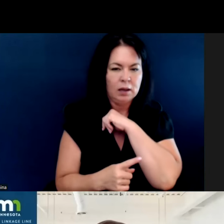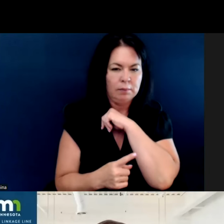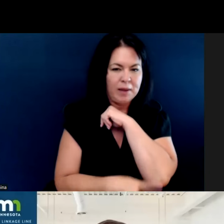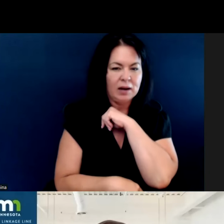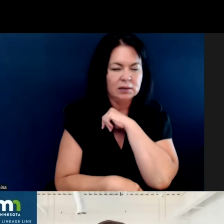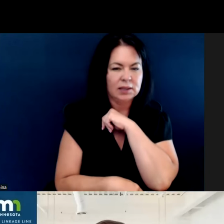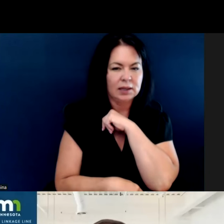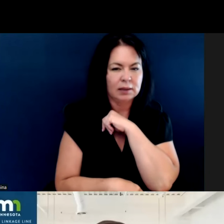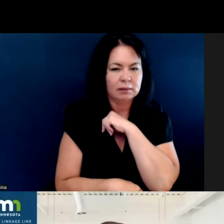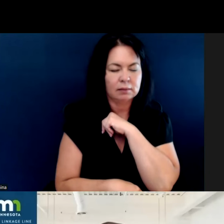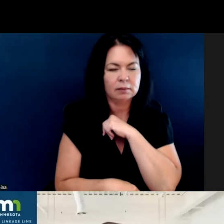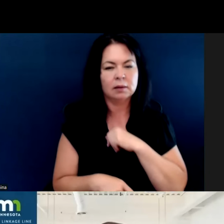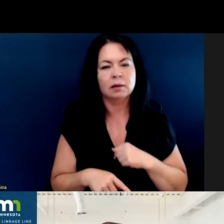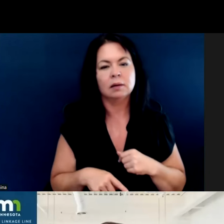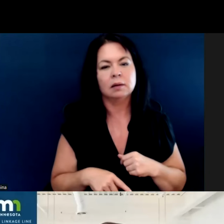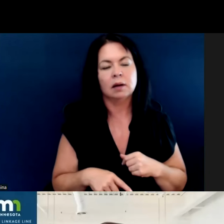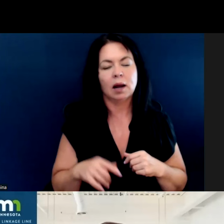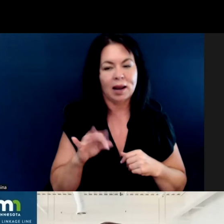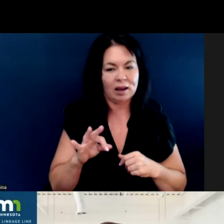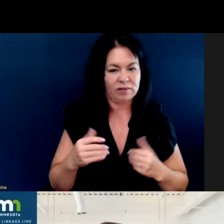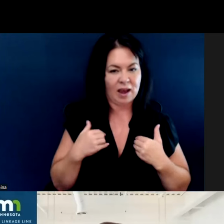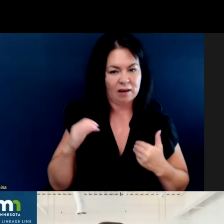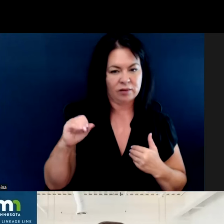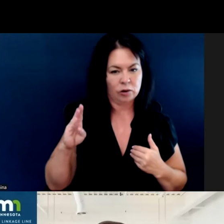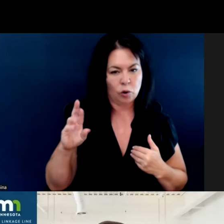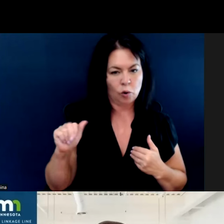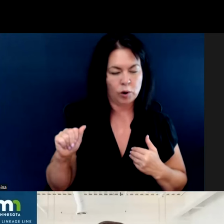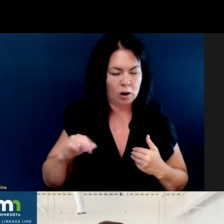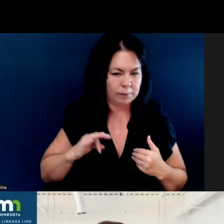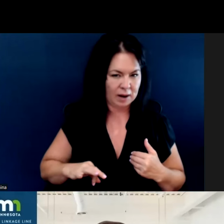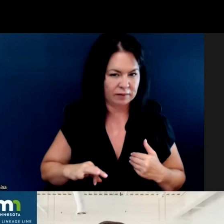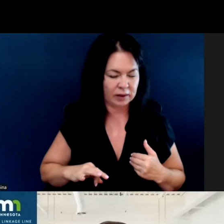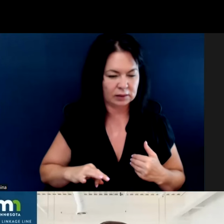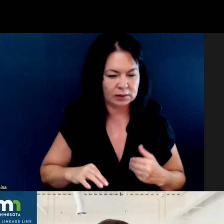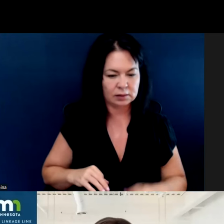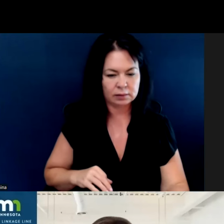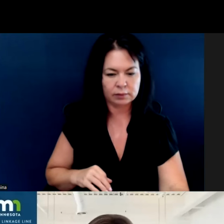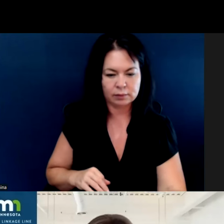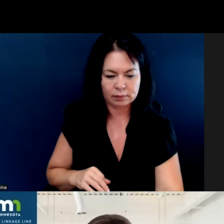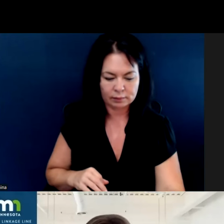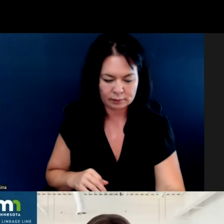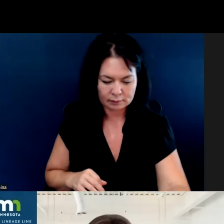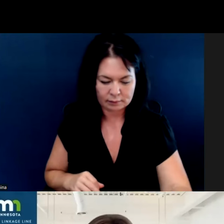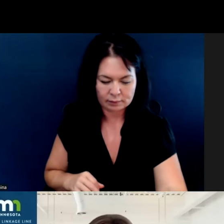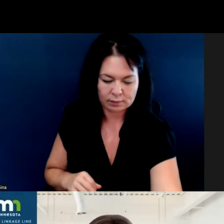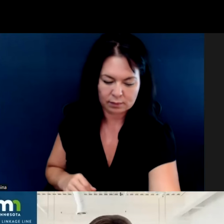coverage with having COBRA benefits. Now, if it is a prescription drug plan,